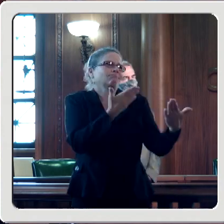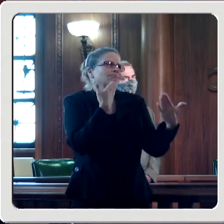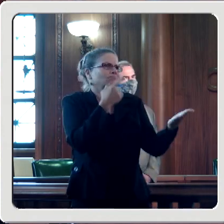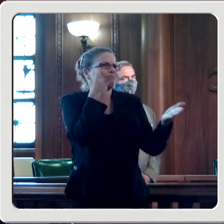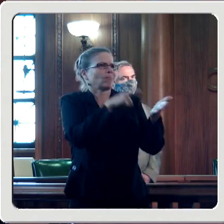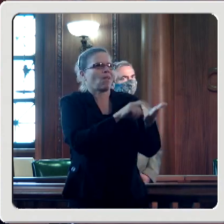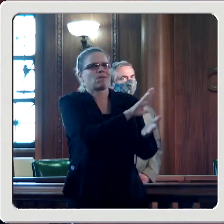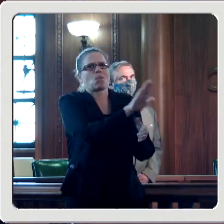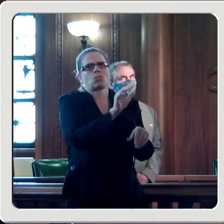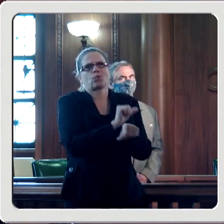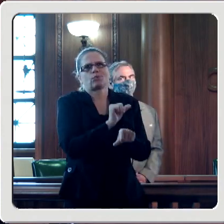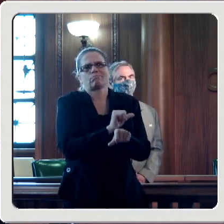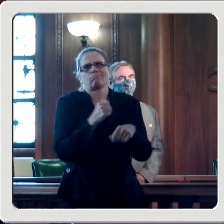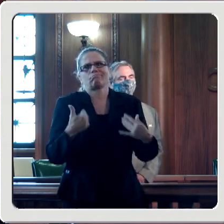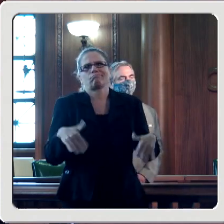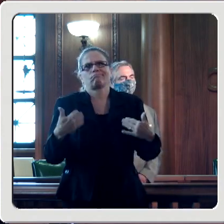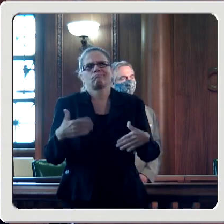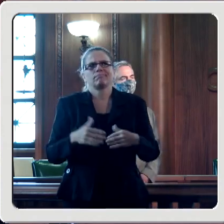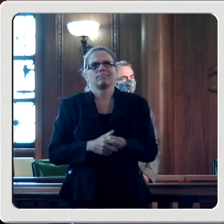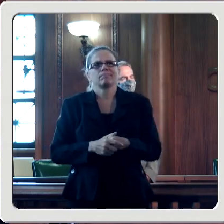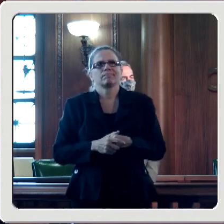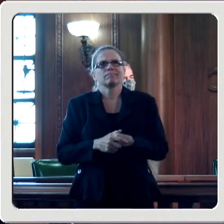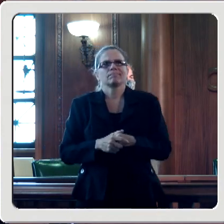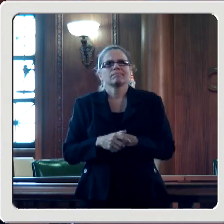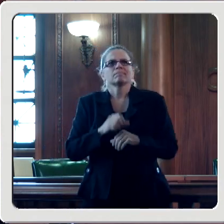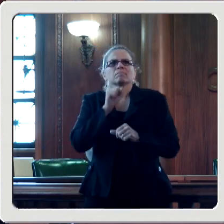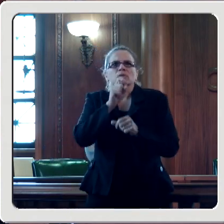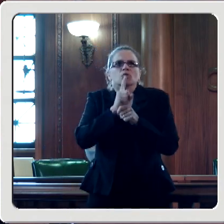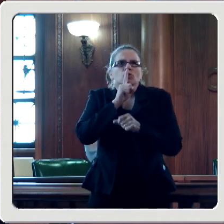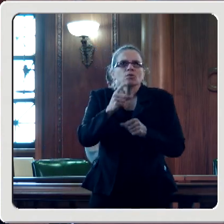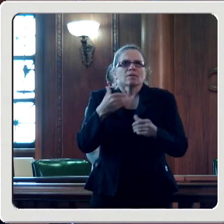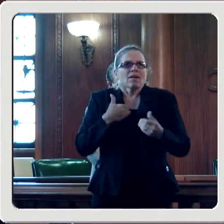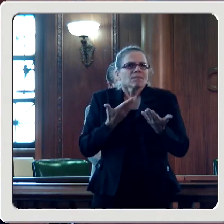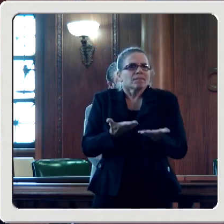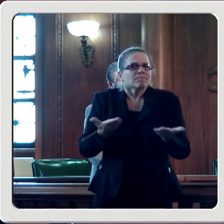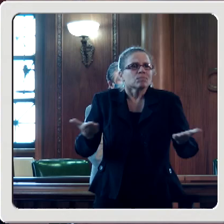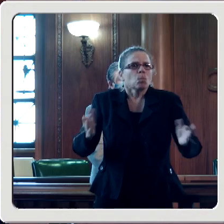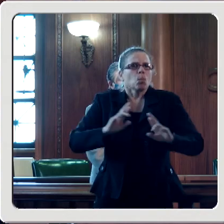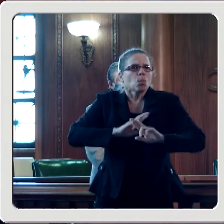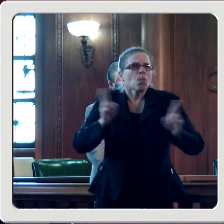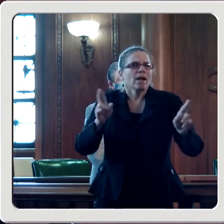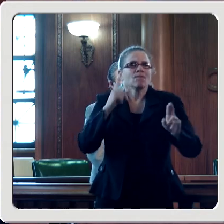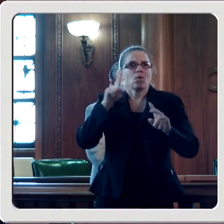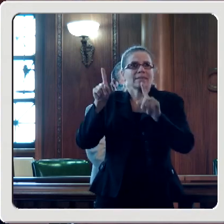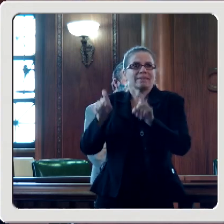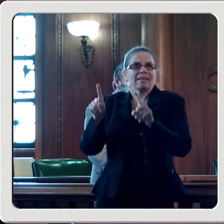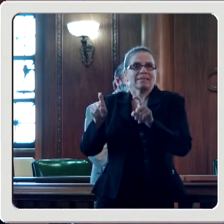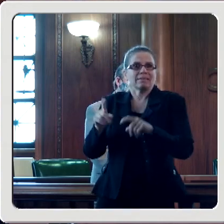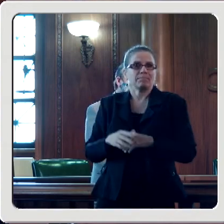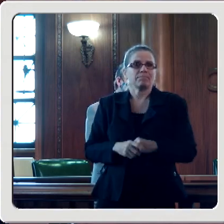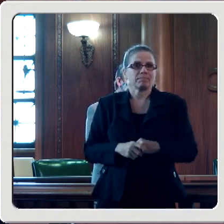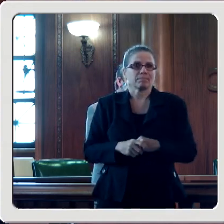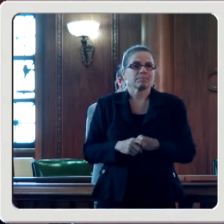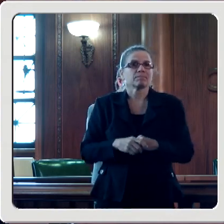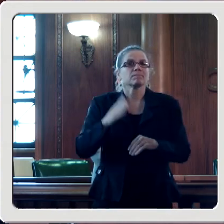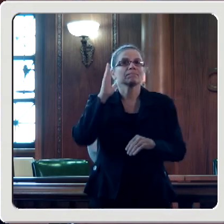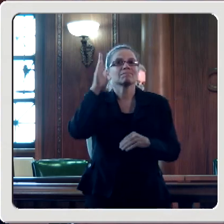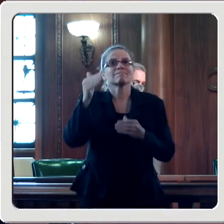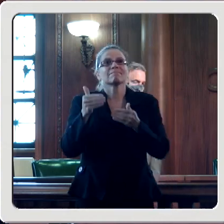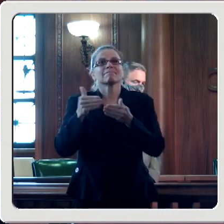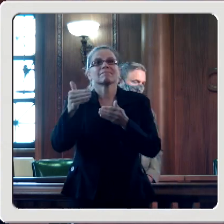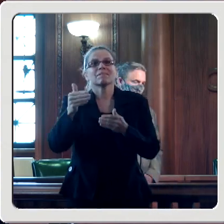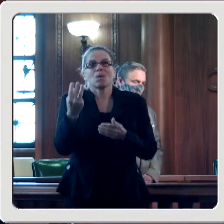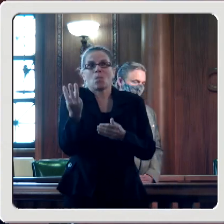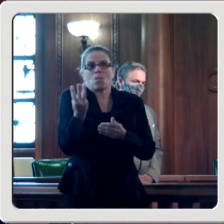to do testing. And so on August 26th, it will be SciTech. On